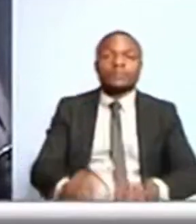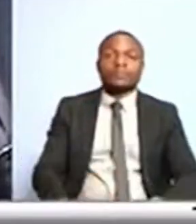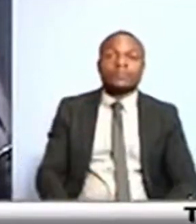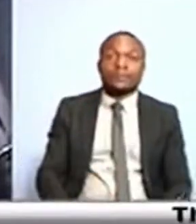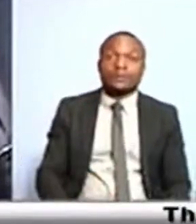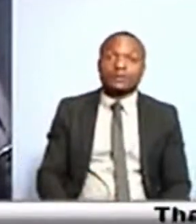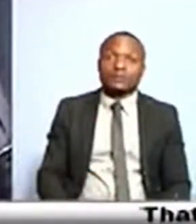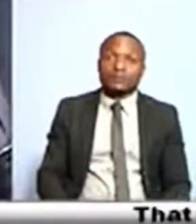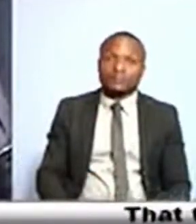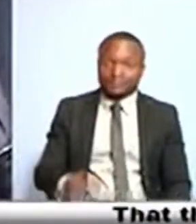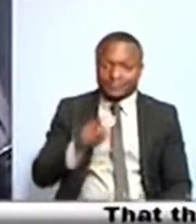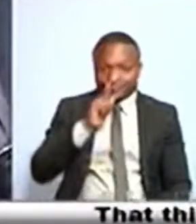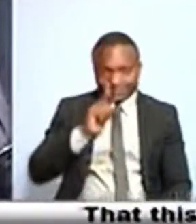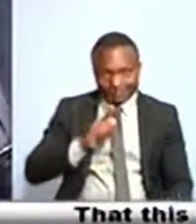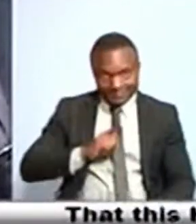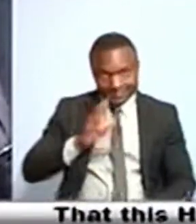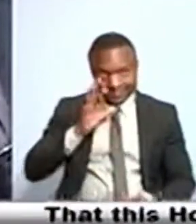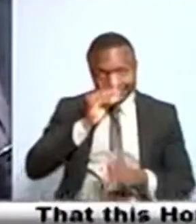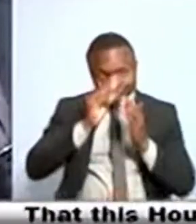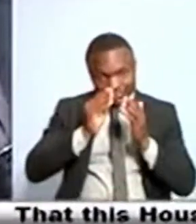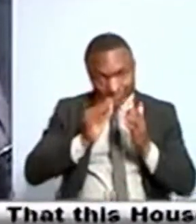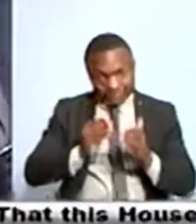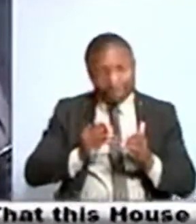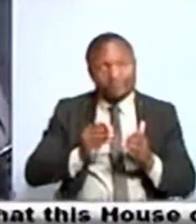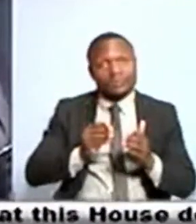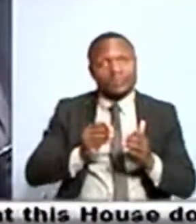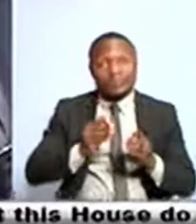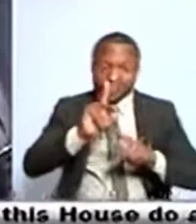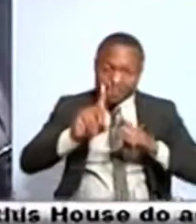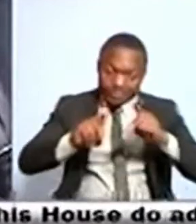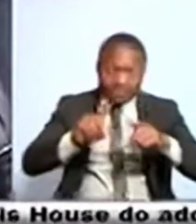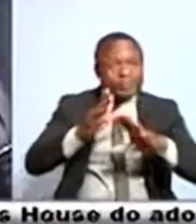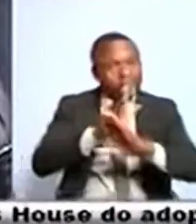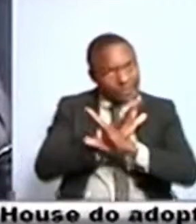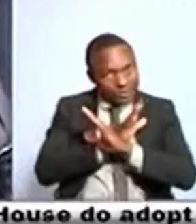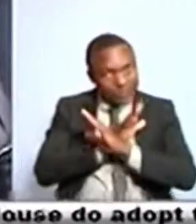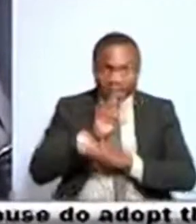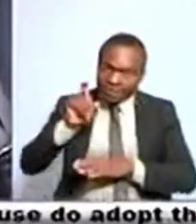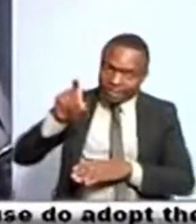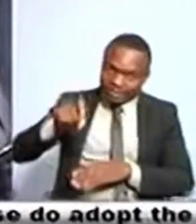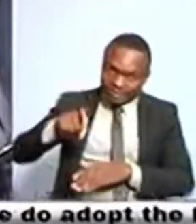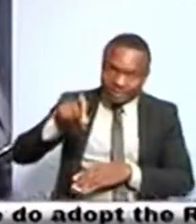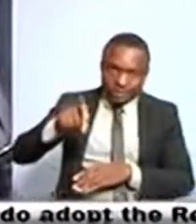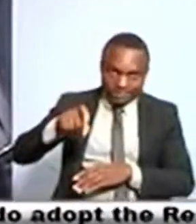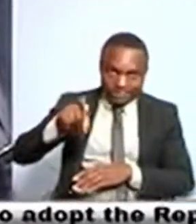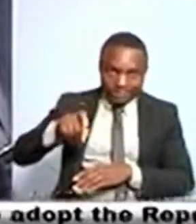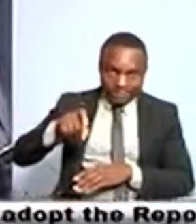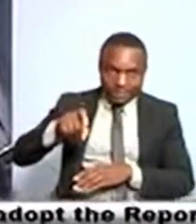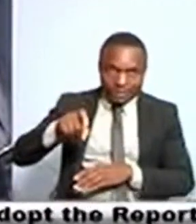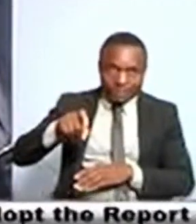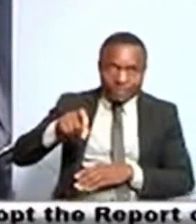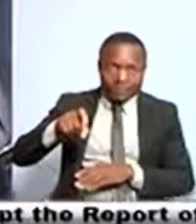All in all, Madam Speaker, we as people of Zambia, we need to deter